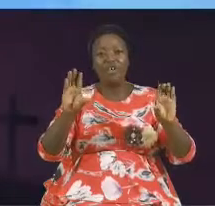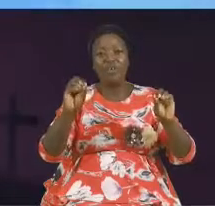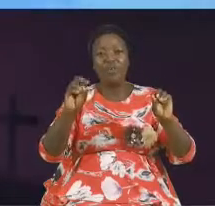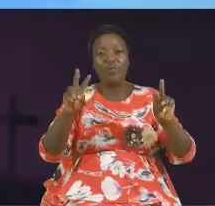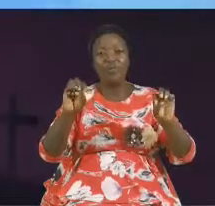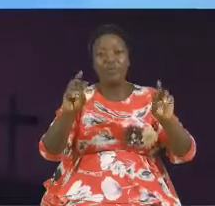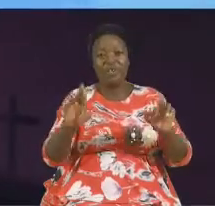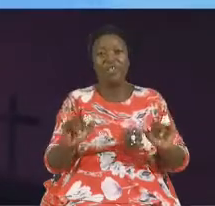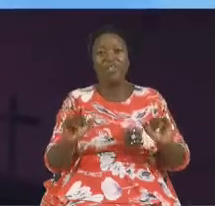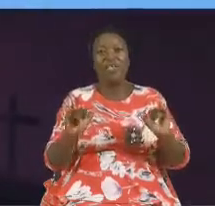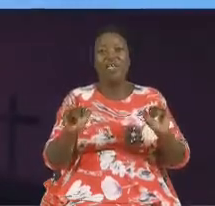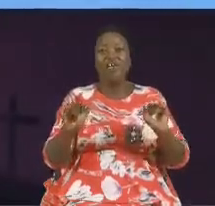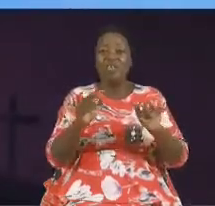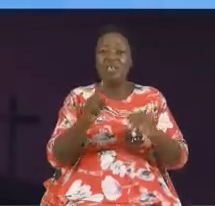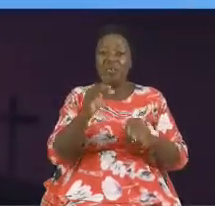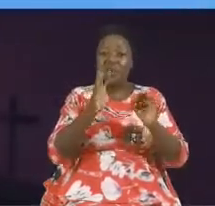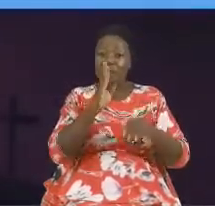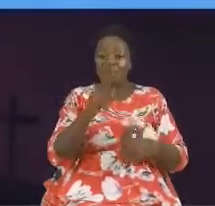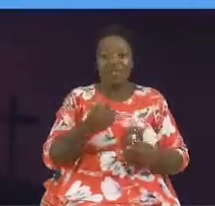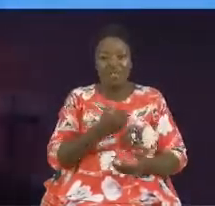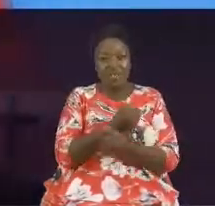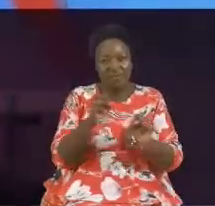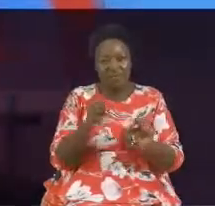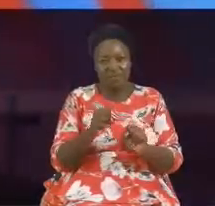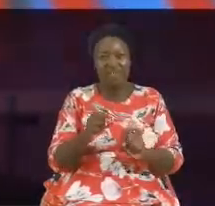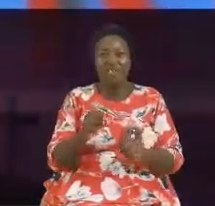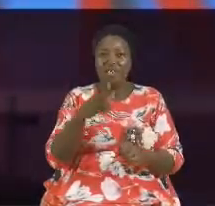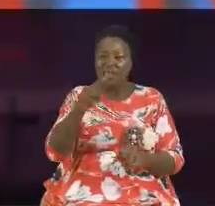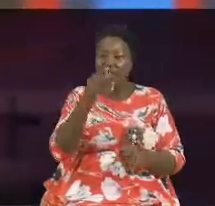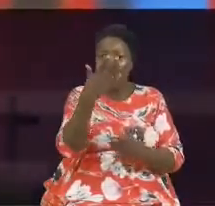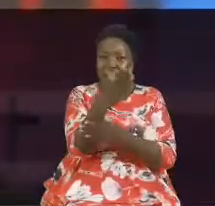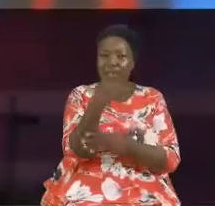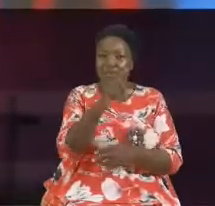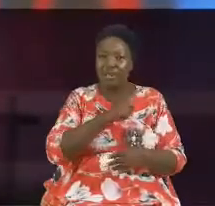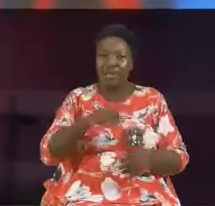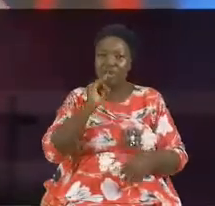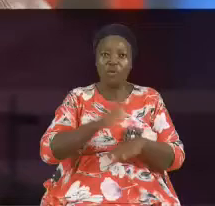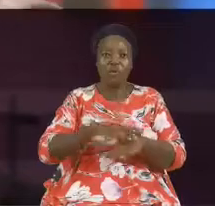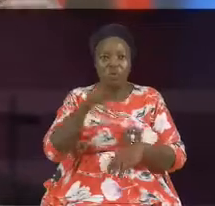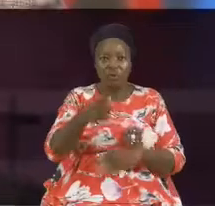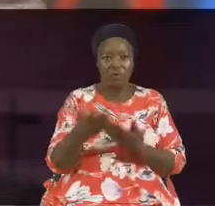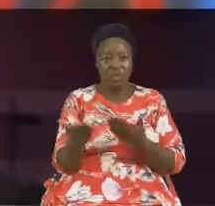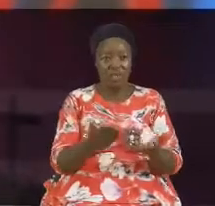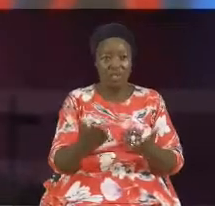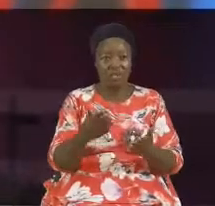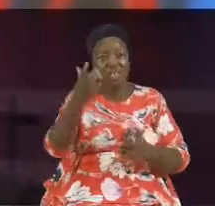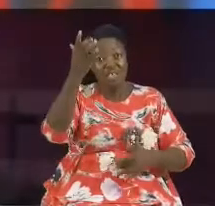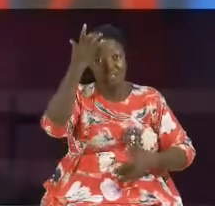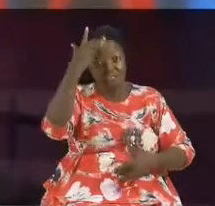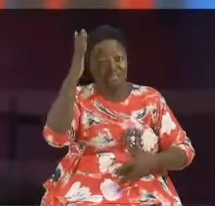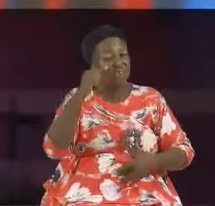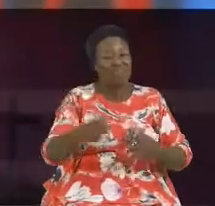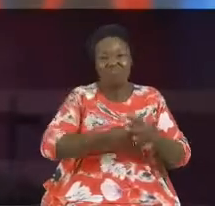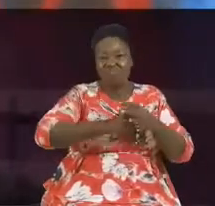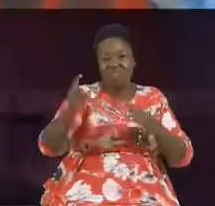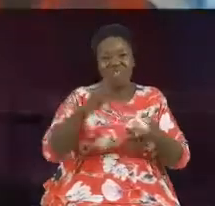Recovery. If you have been sick, the hand of the Lord is upon you